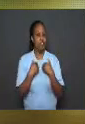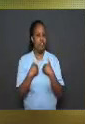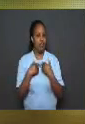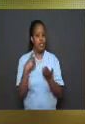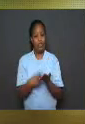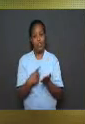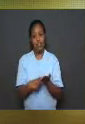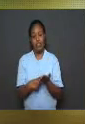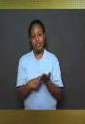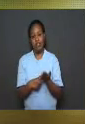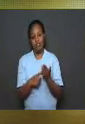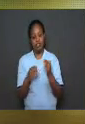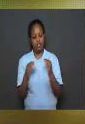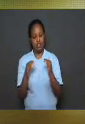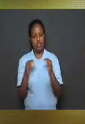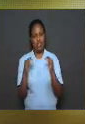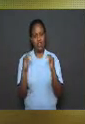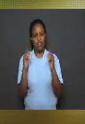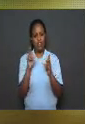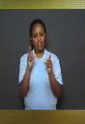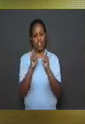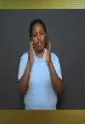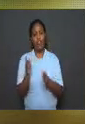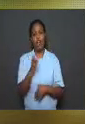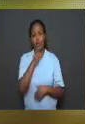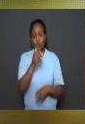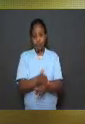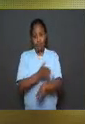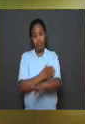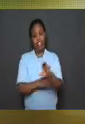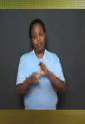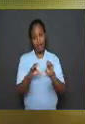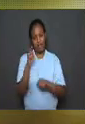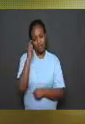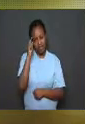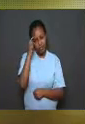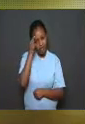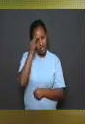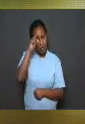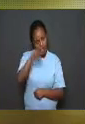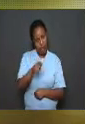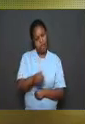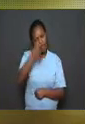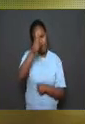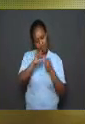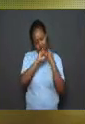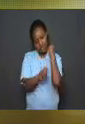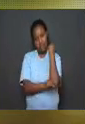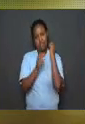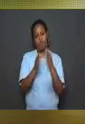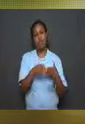equality. In order to correct inequalities, you have to consider